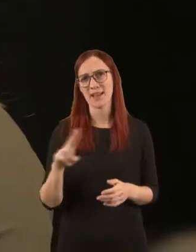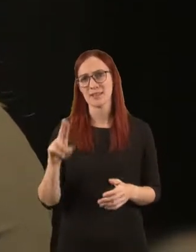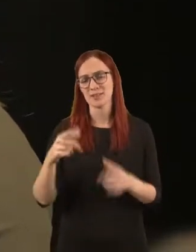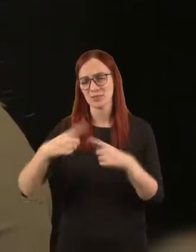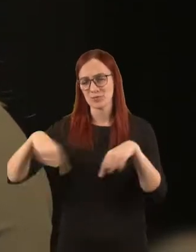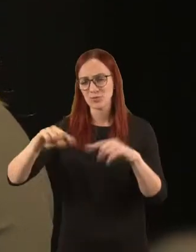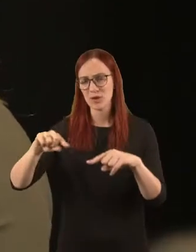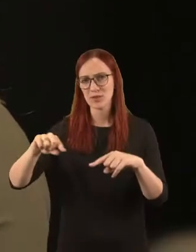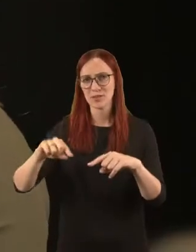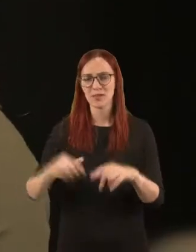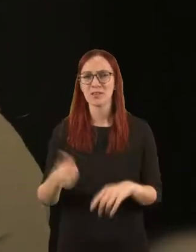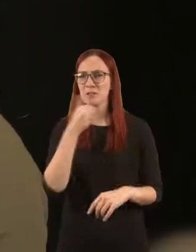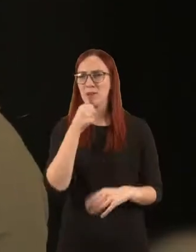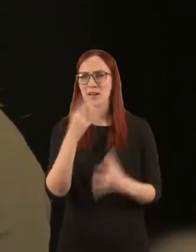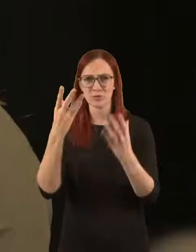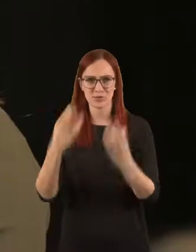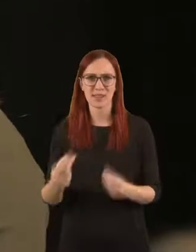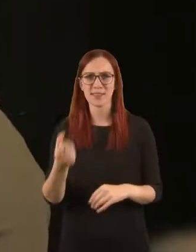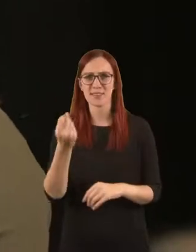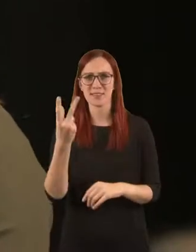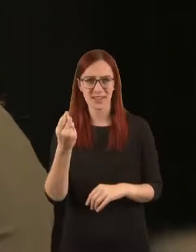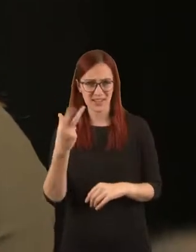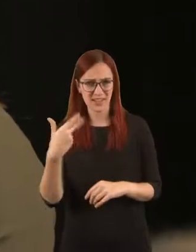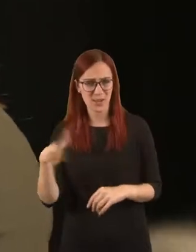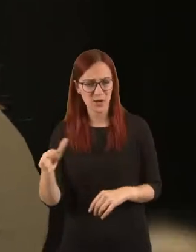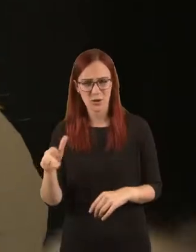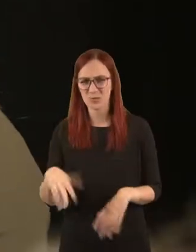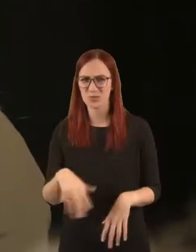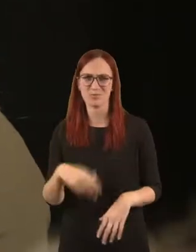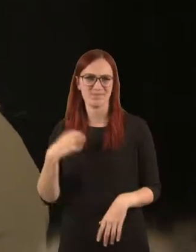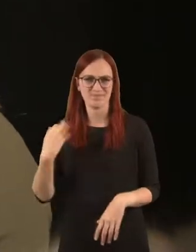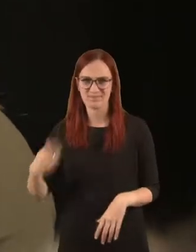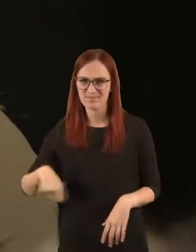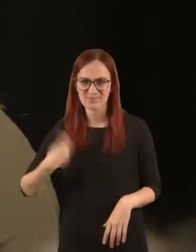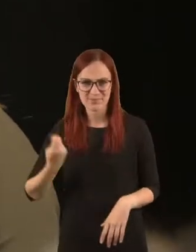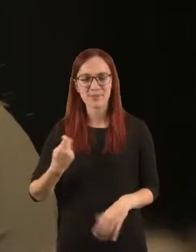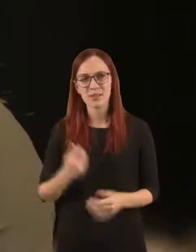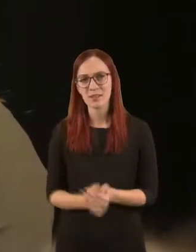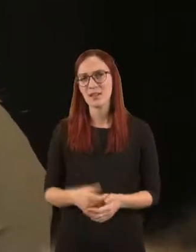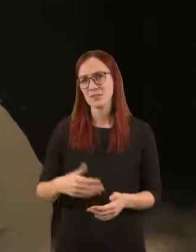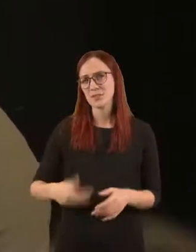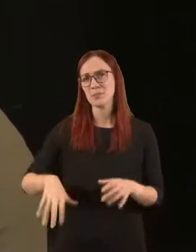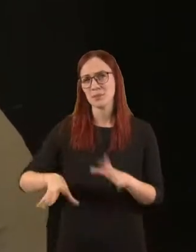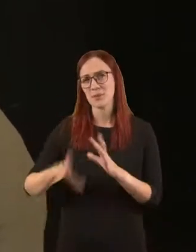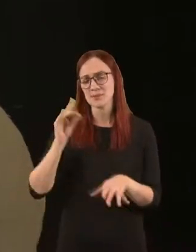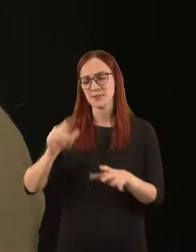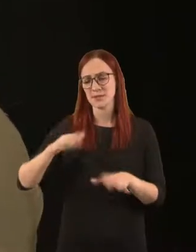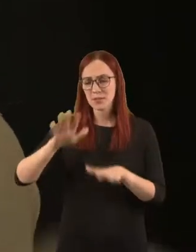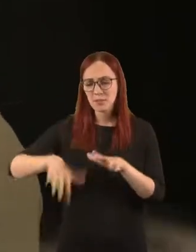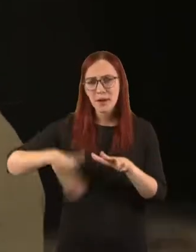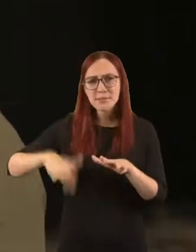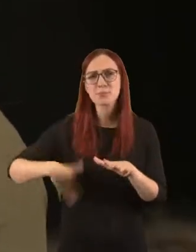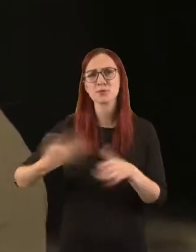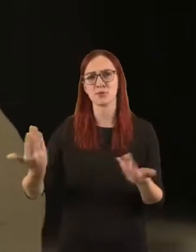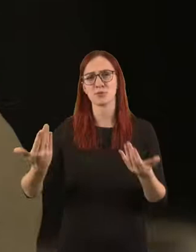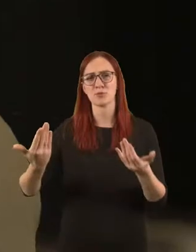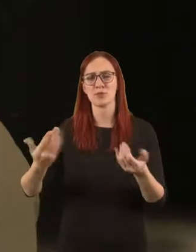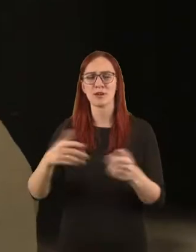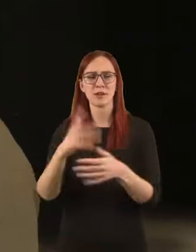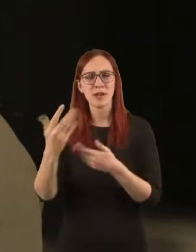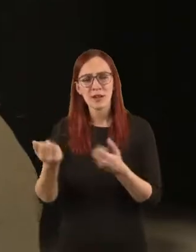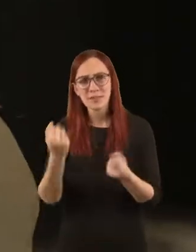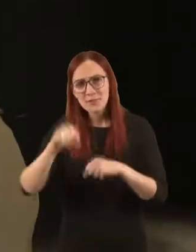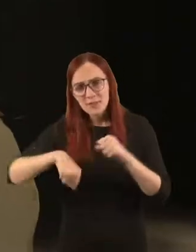And some solutions would cost nothing for us. If parking fees are